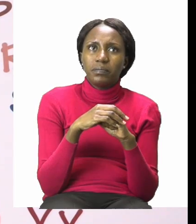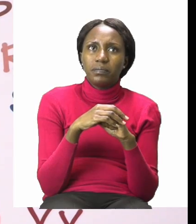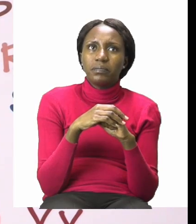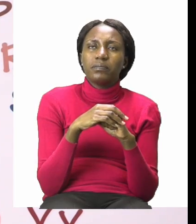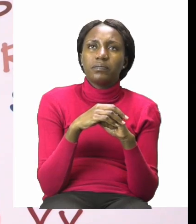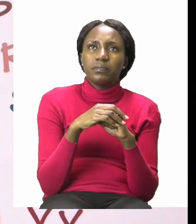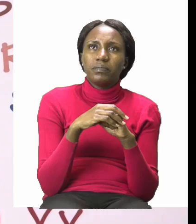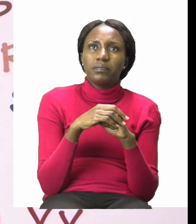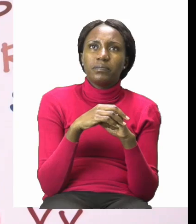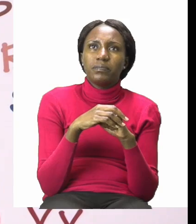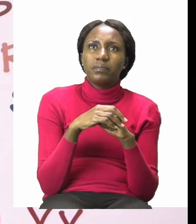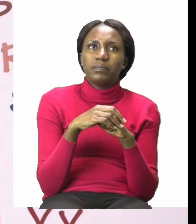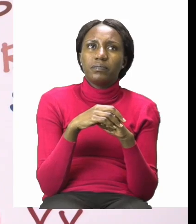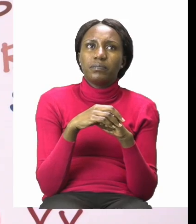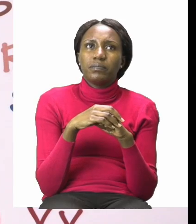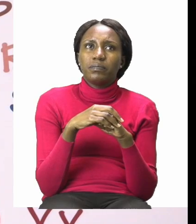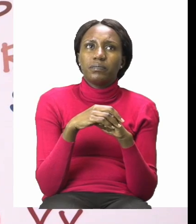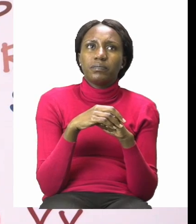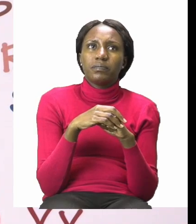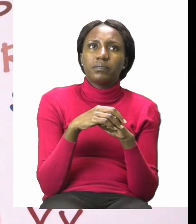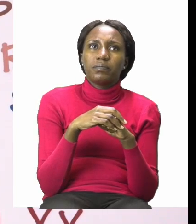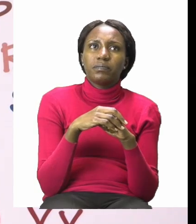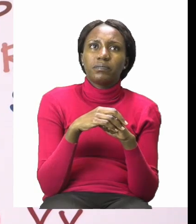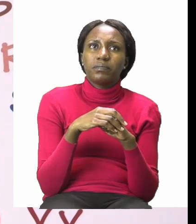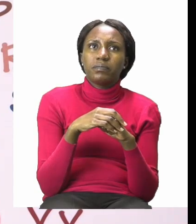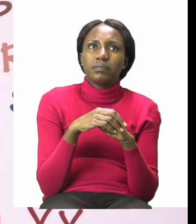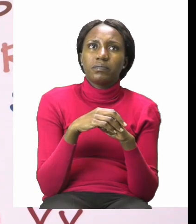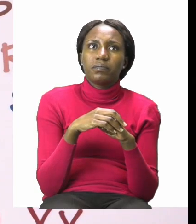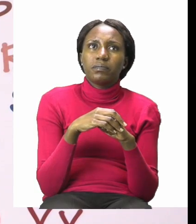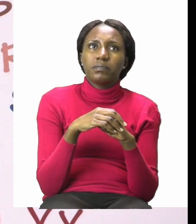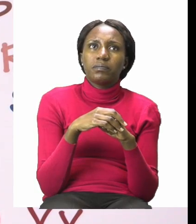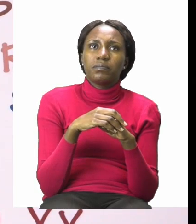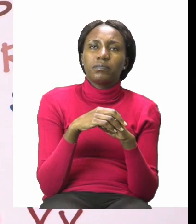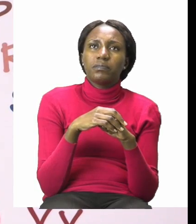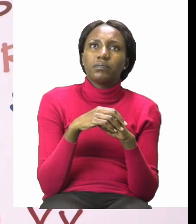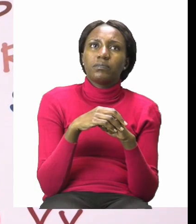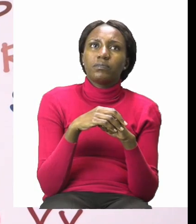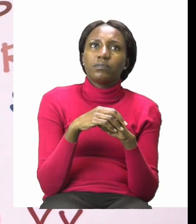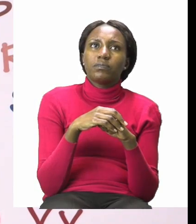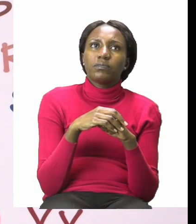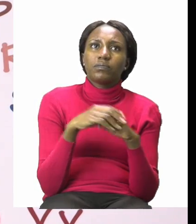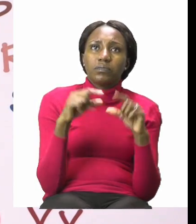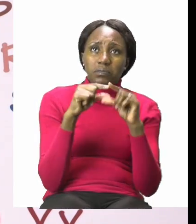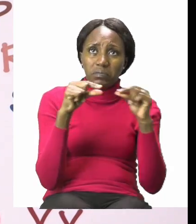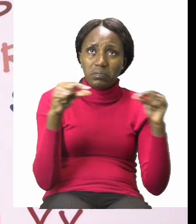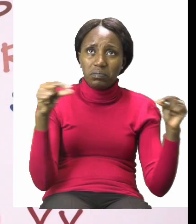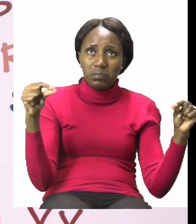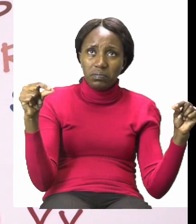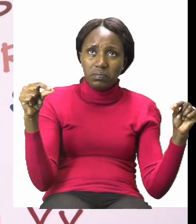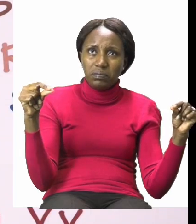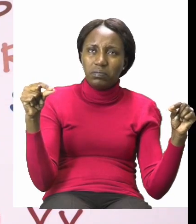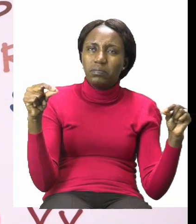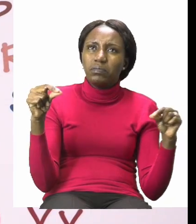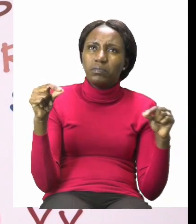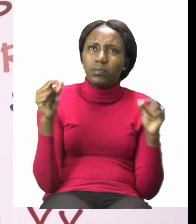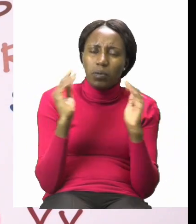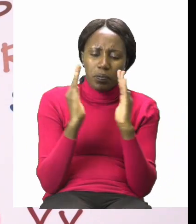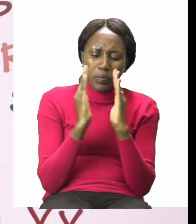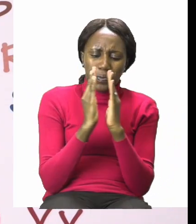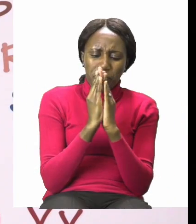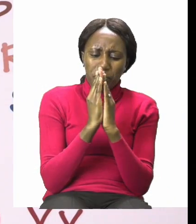or one hand. The string we can see here is